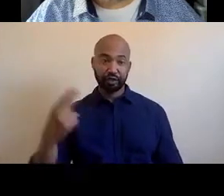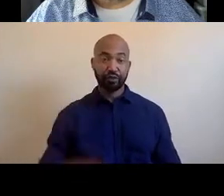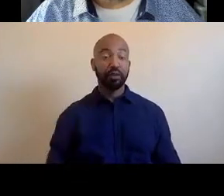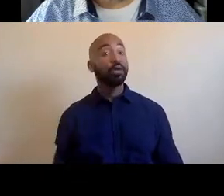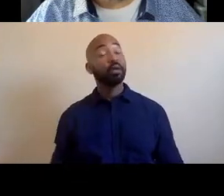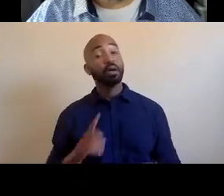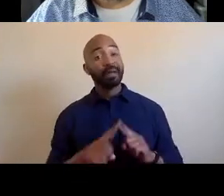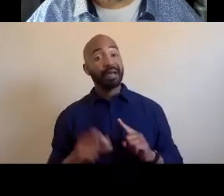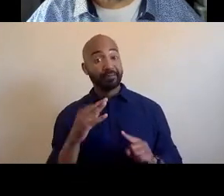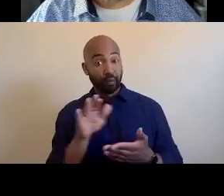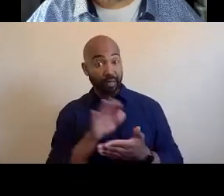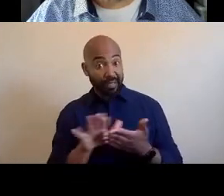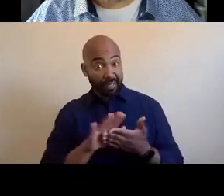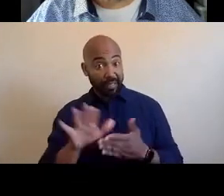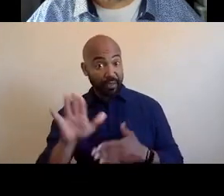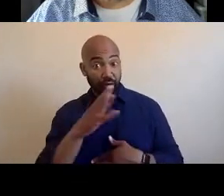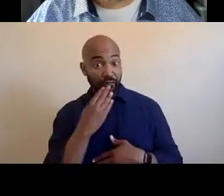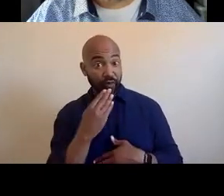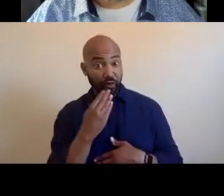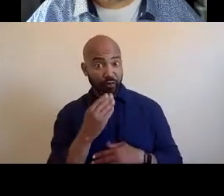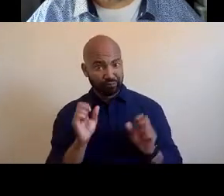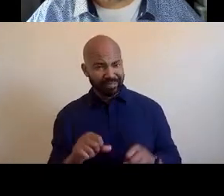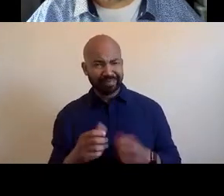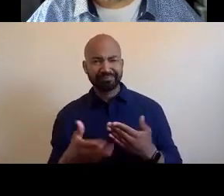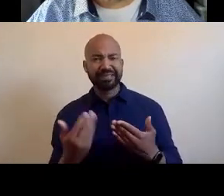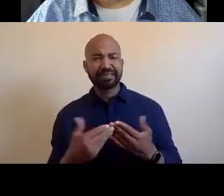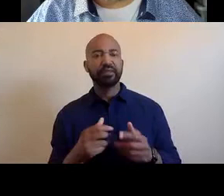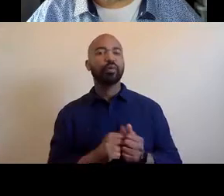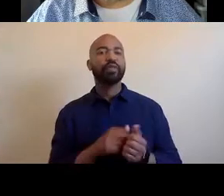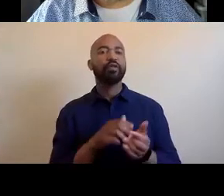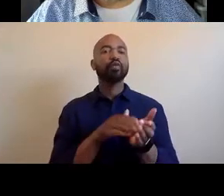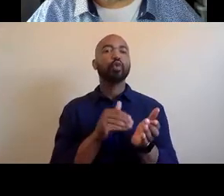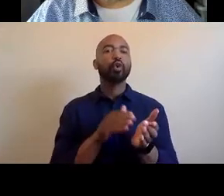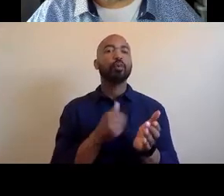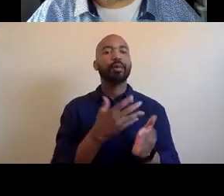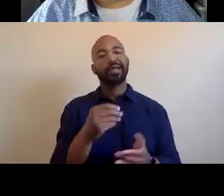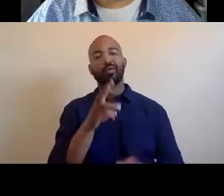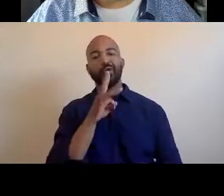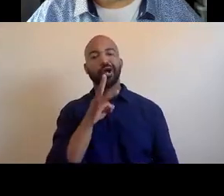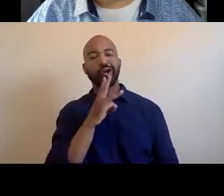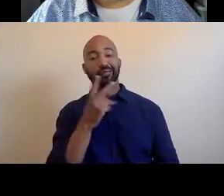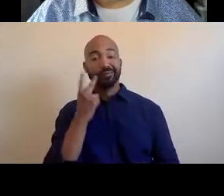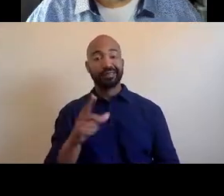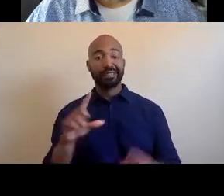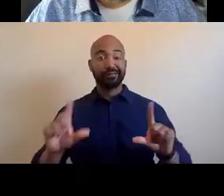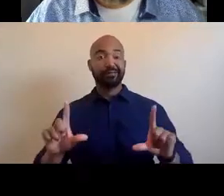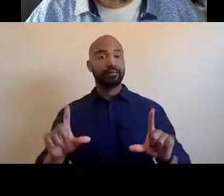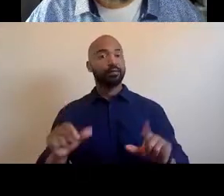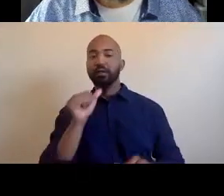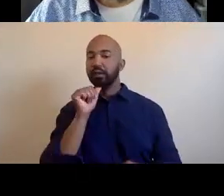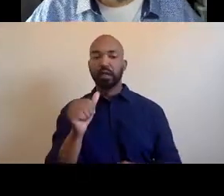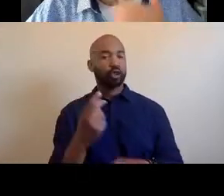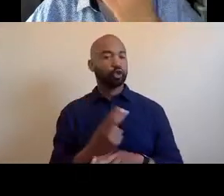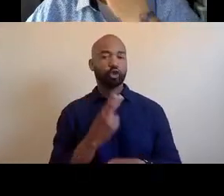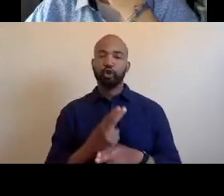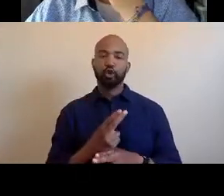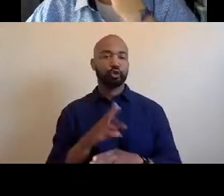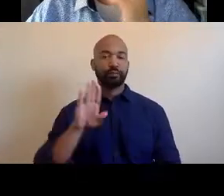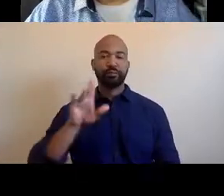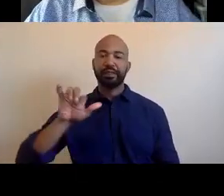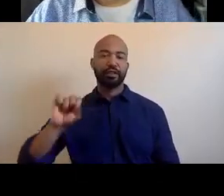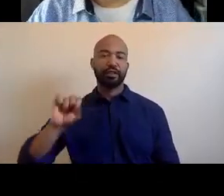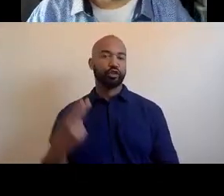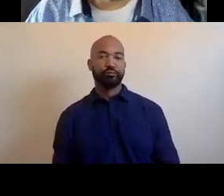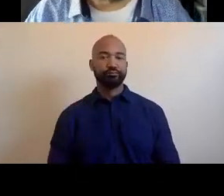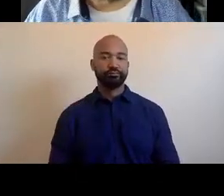food, feel free to do that with just plain old soap and water. You can see in my slide, please don't use bleach. Don't use bleach, and don't